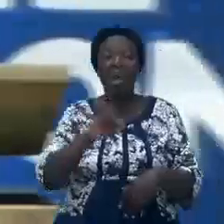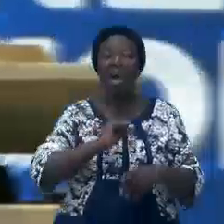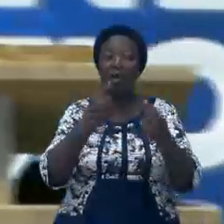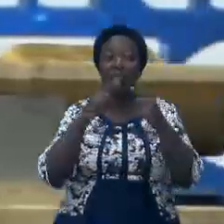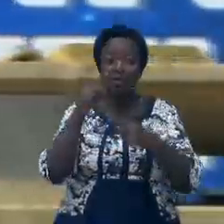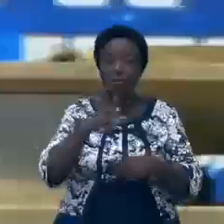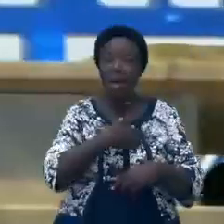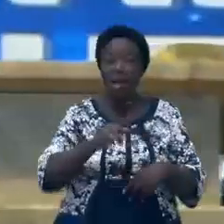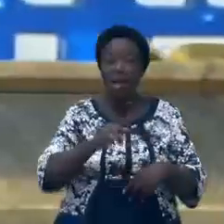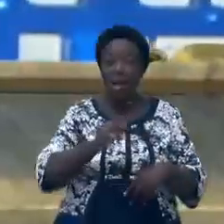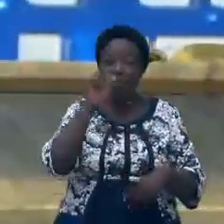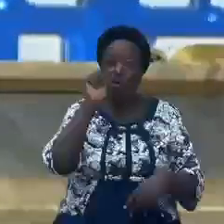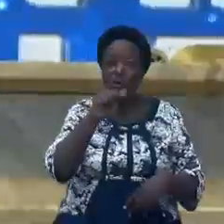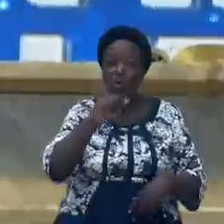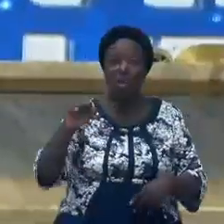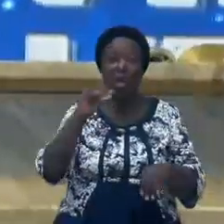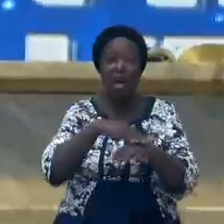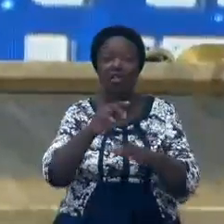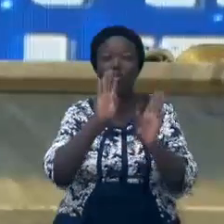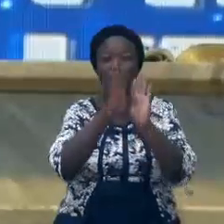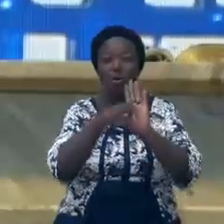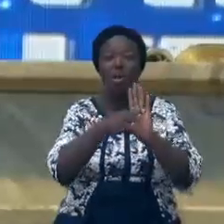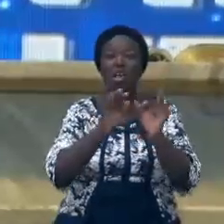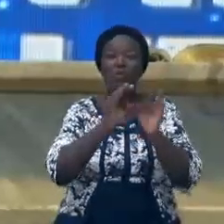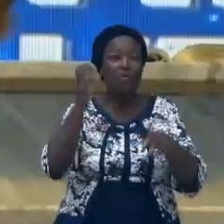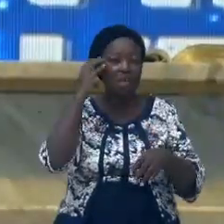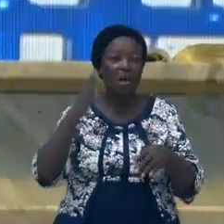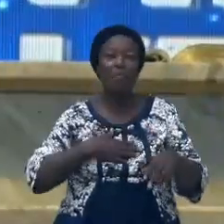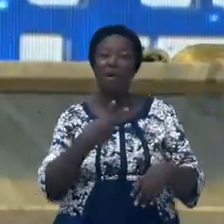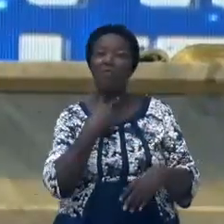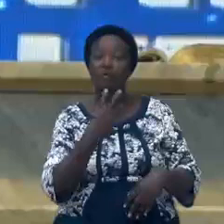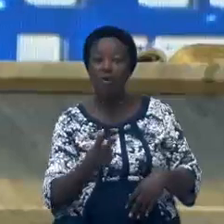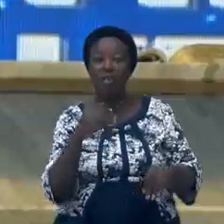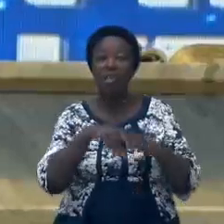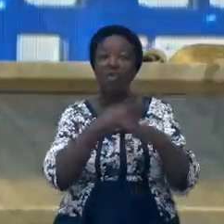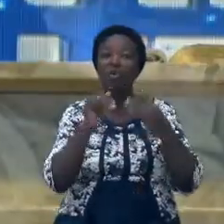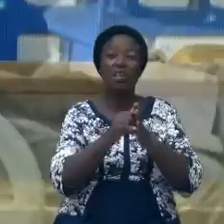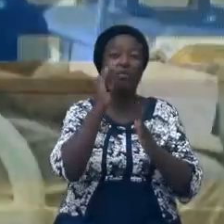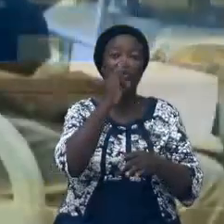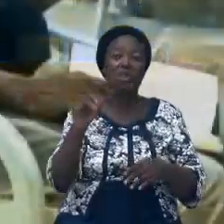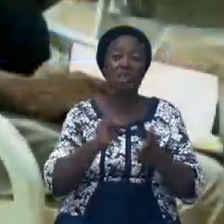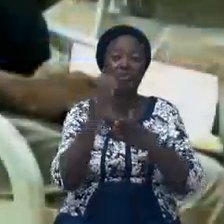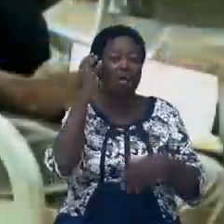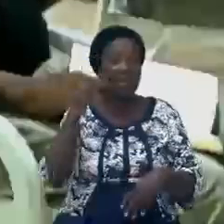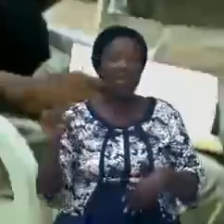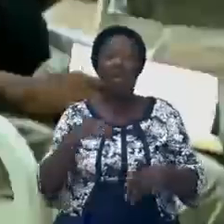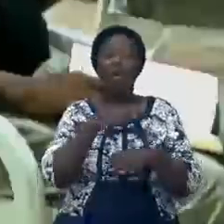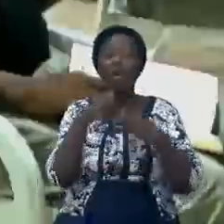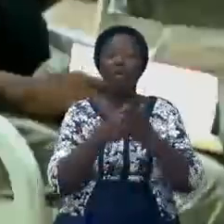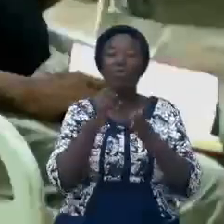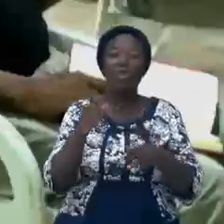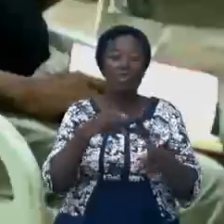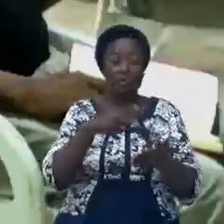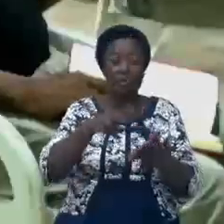come to you and I'm knocking at your door. If you hear my voice in all this preaching you